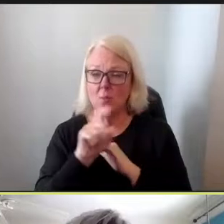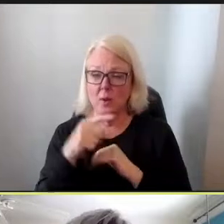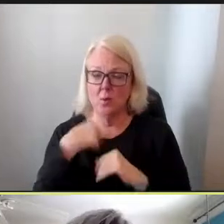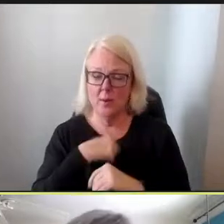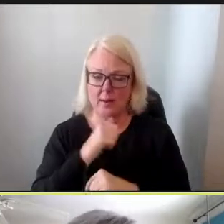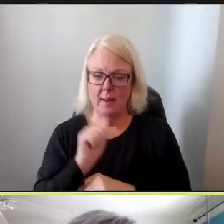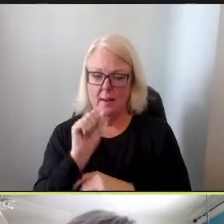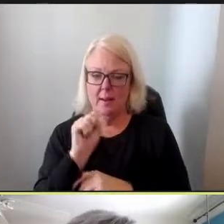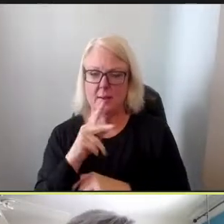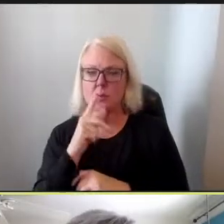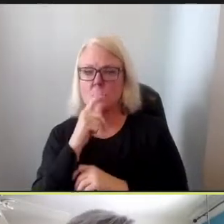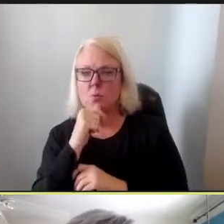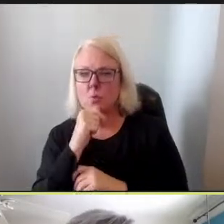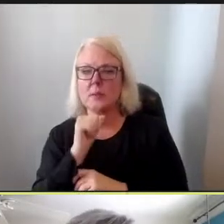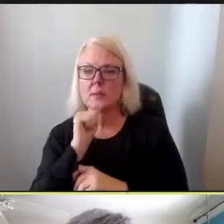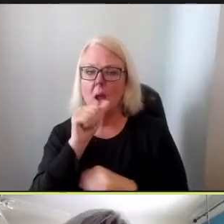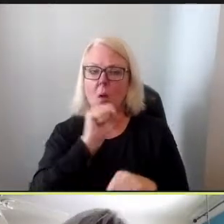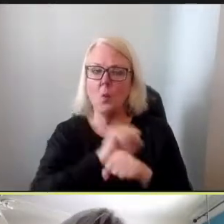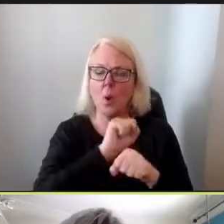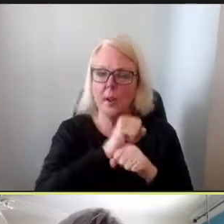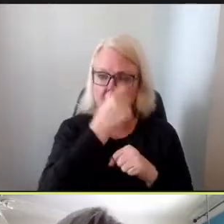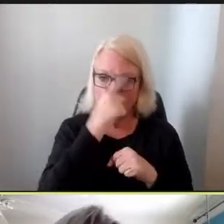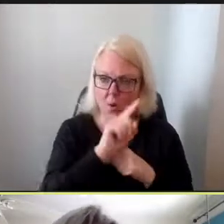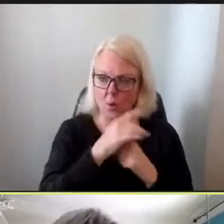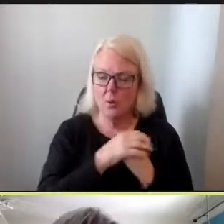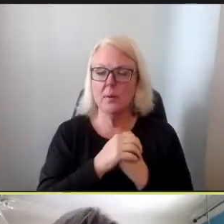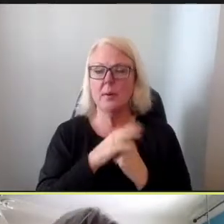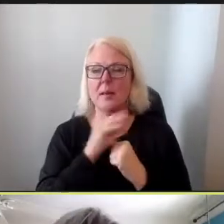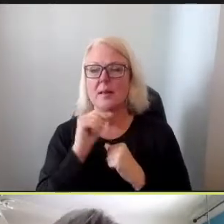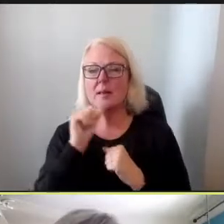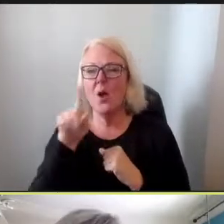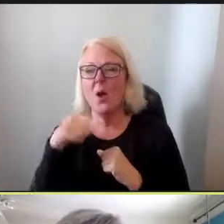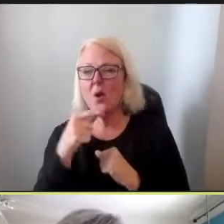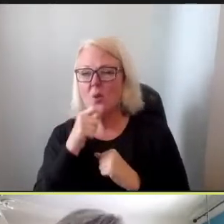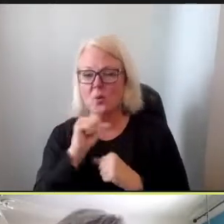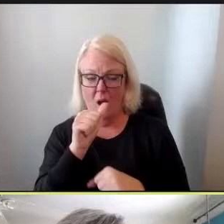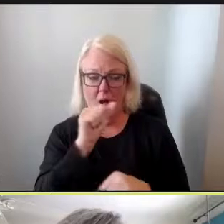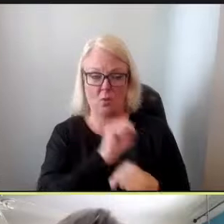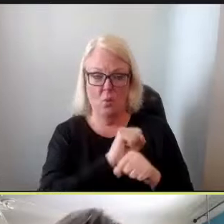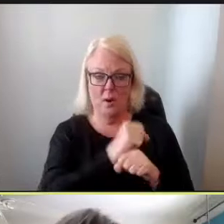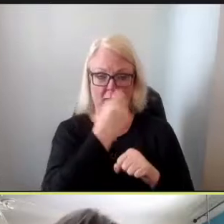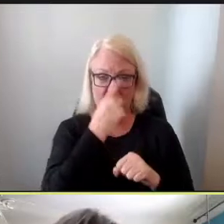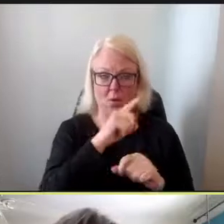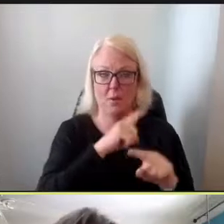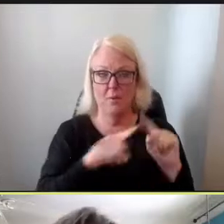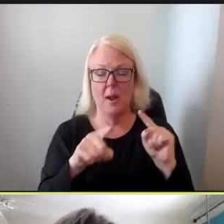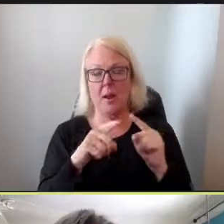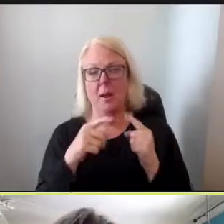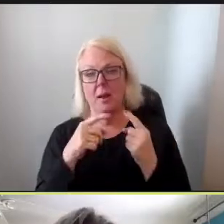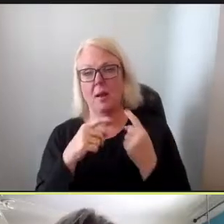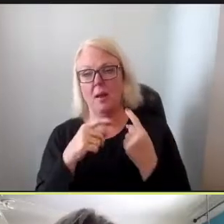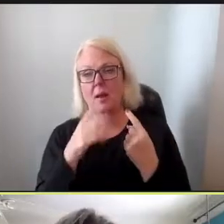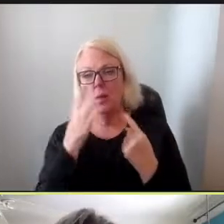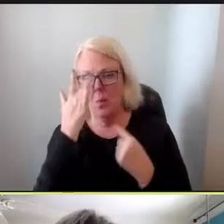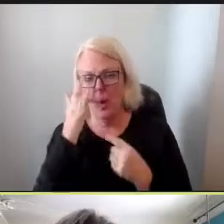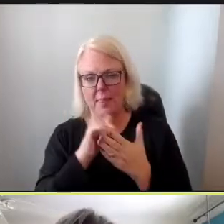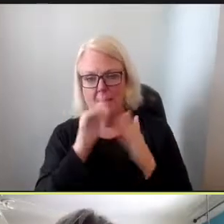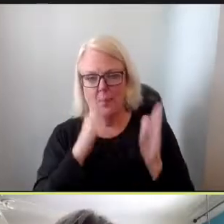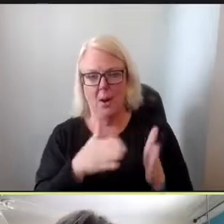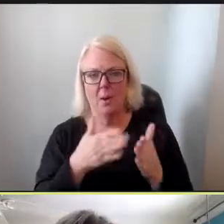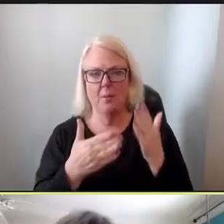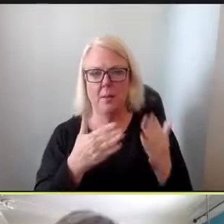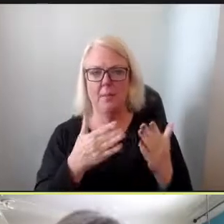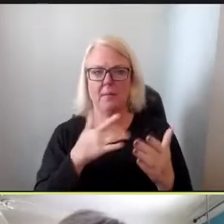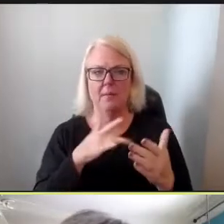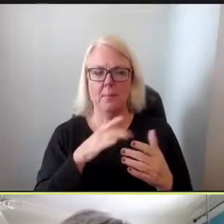ask is who it's not working for, and not only who it's not working for, but especially why that person might be hard